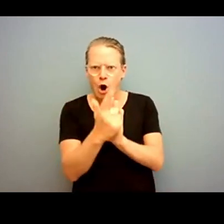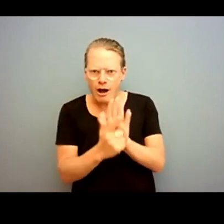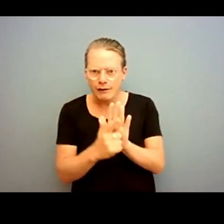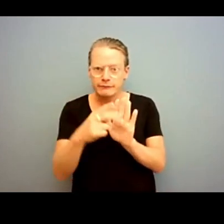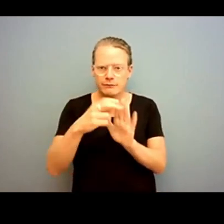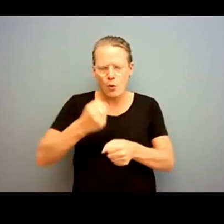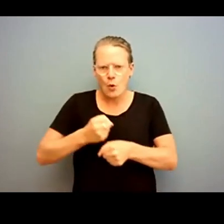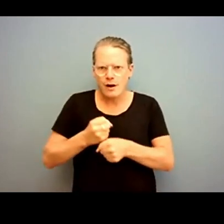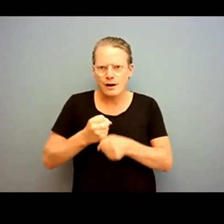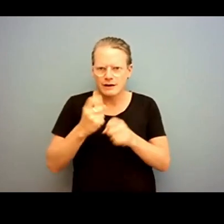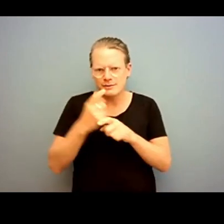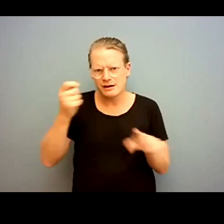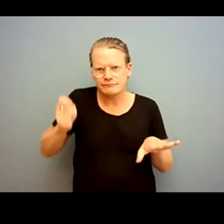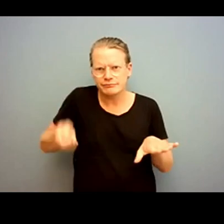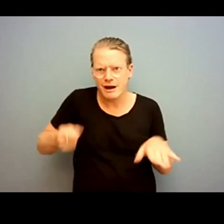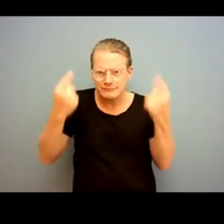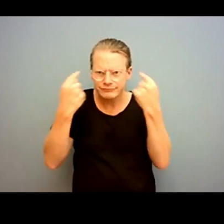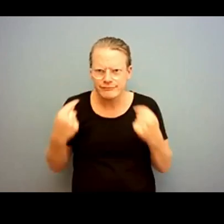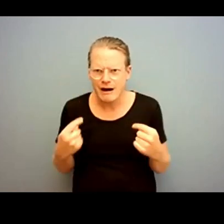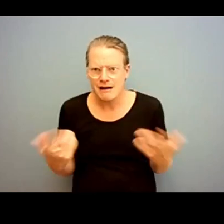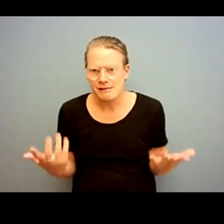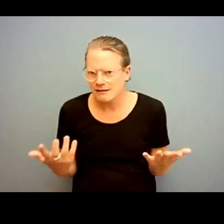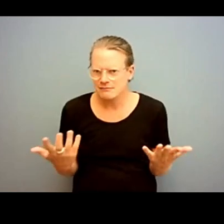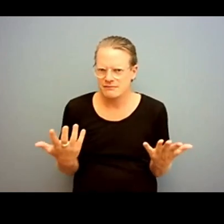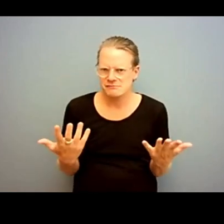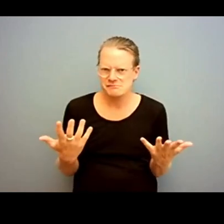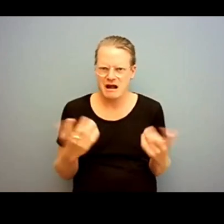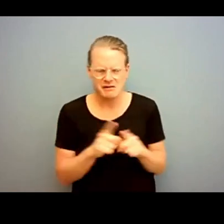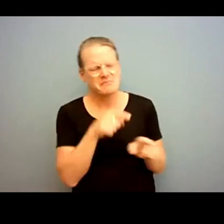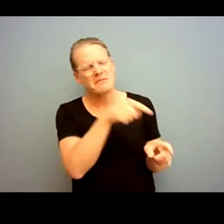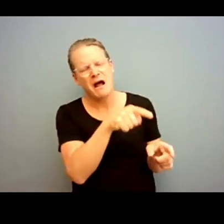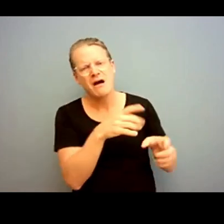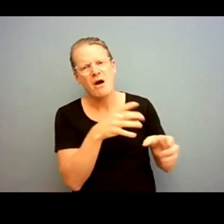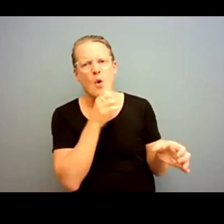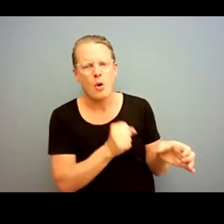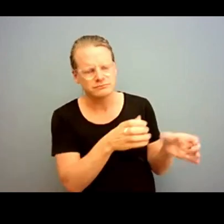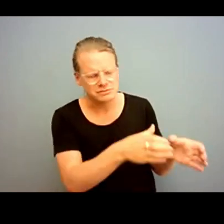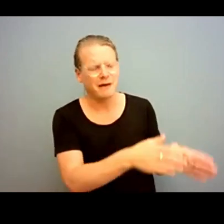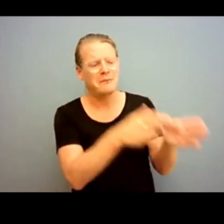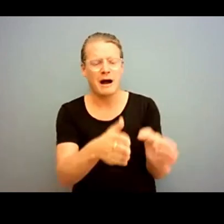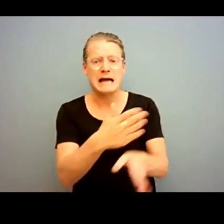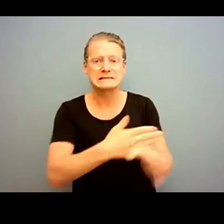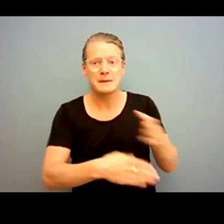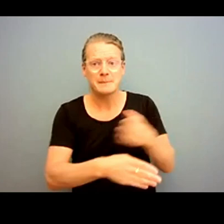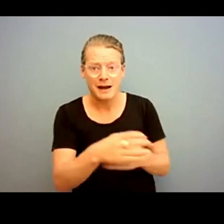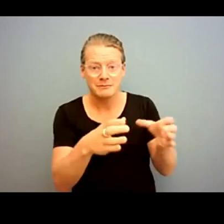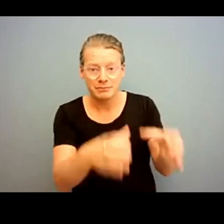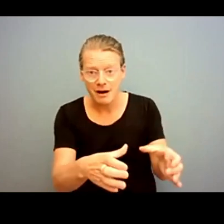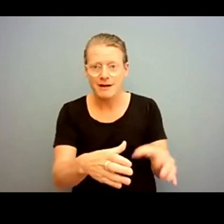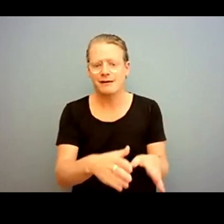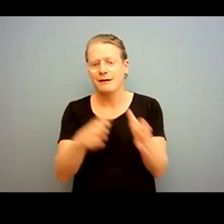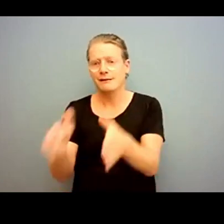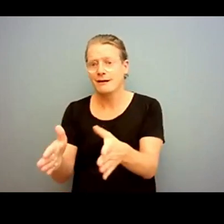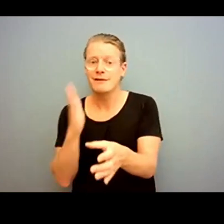gender, within disability. Or we lead off with one, for example, disability, and then maybe